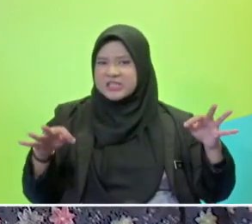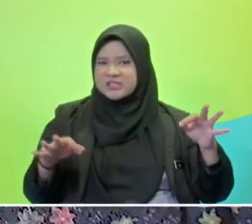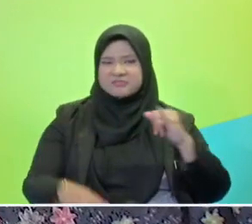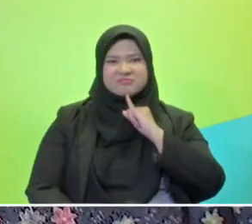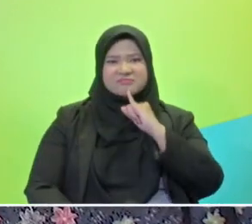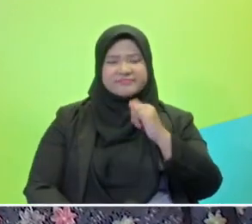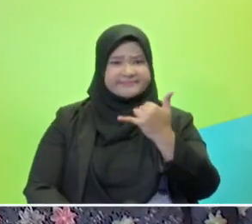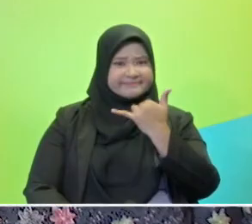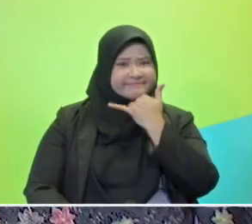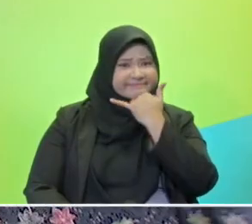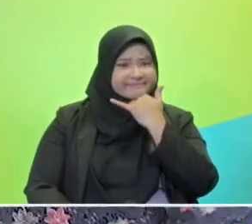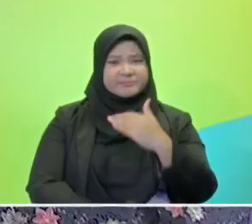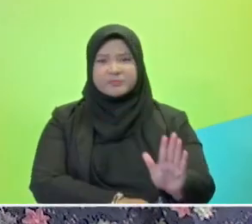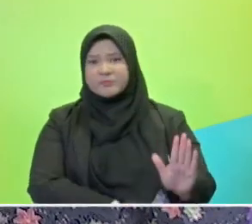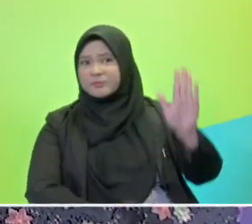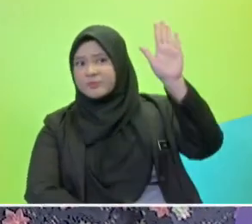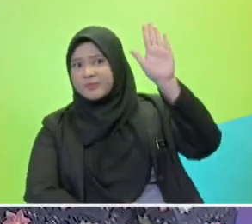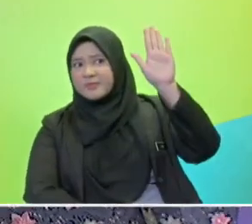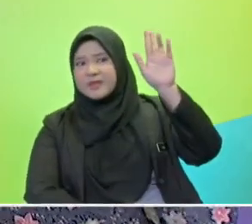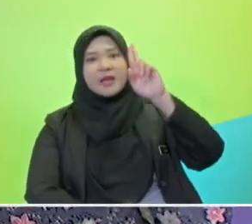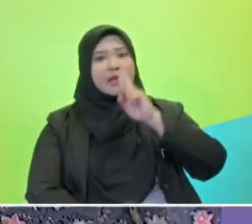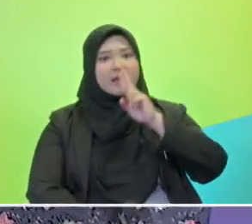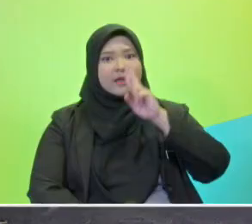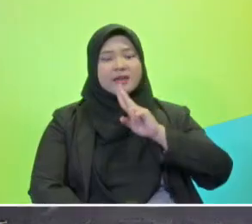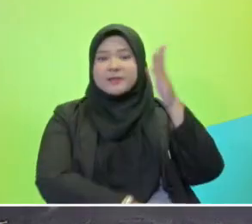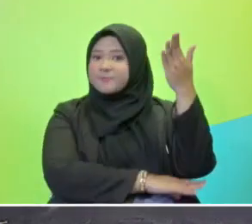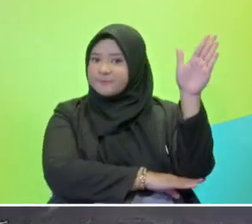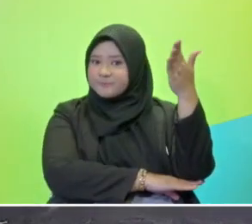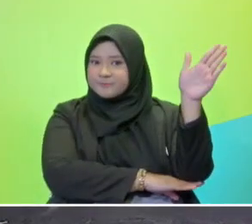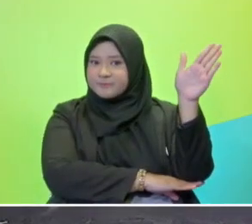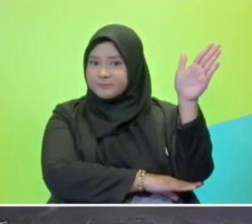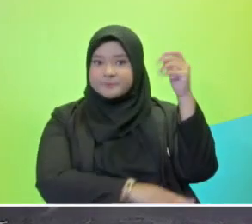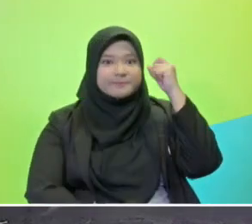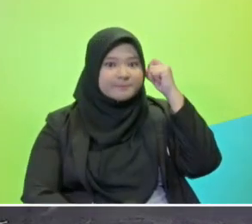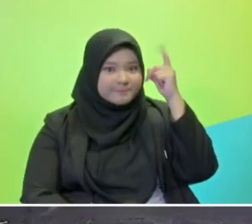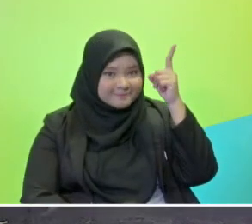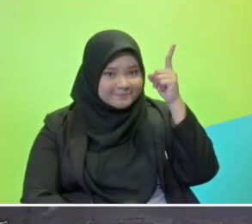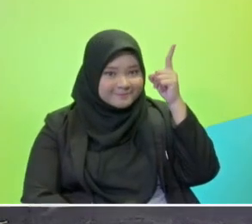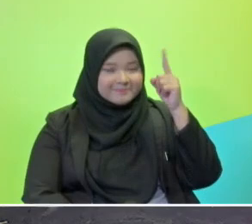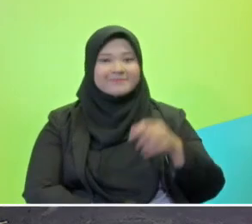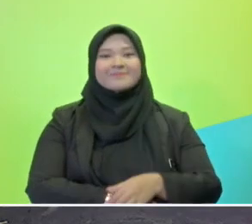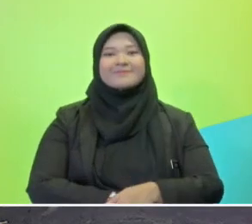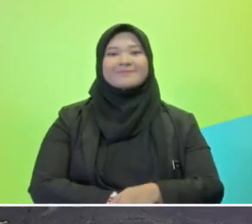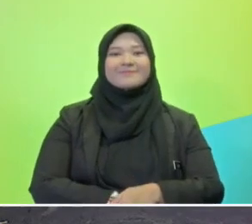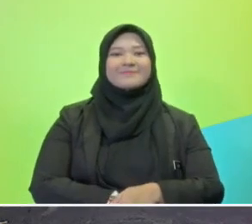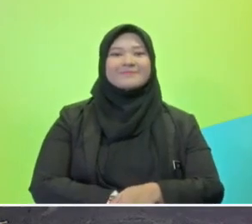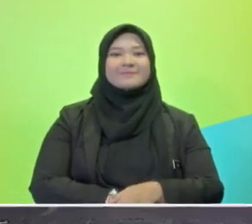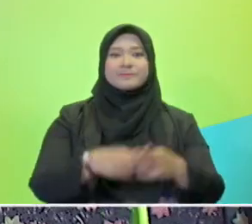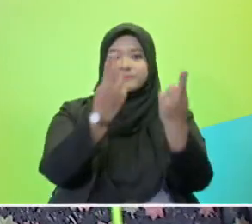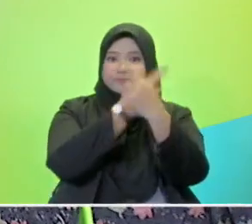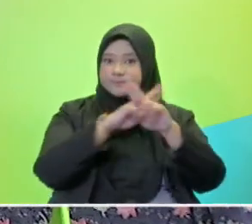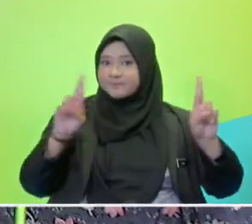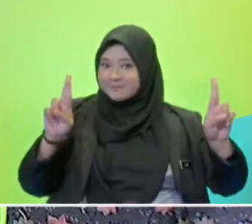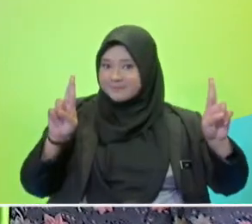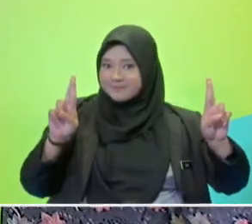flag. Okay? I will demonstrate with Irfan. Mm-hmm. Let's do the first one. Are you guys ready to look at